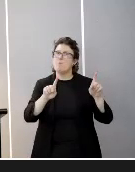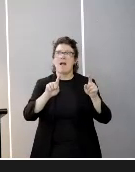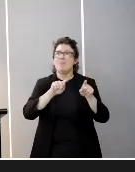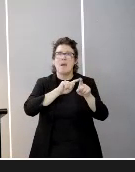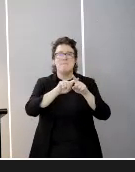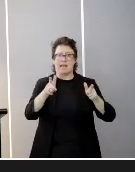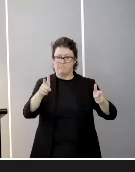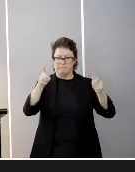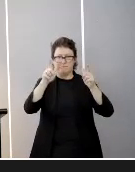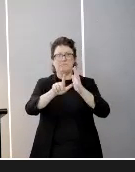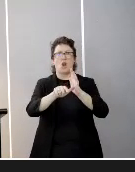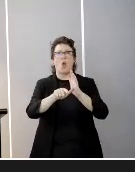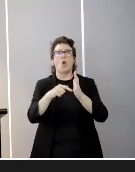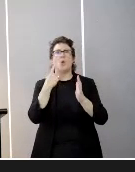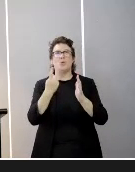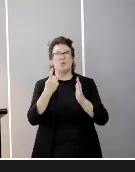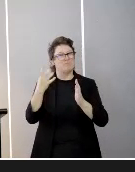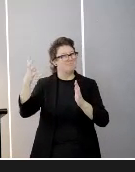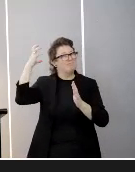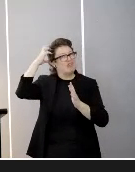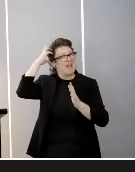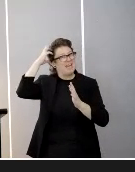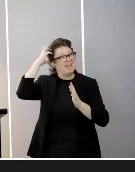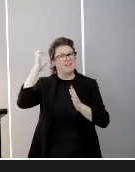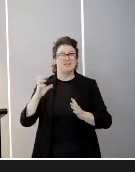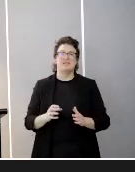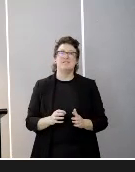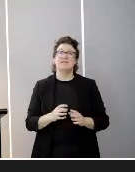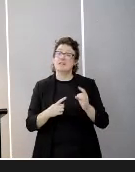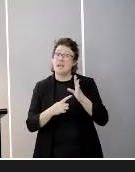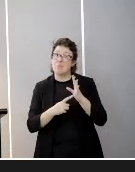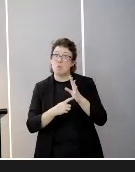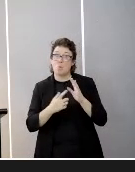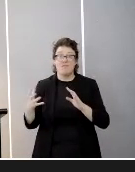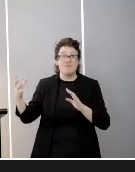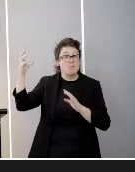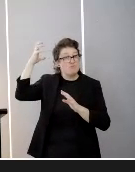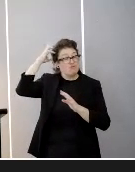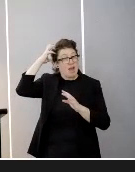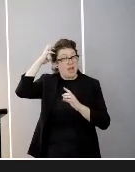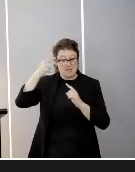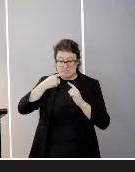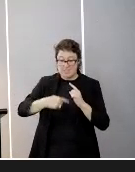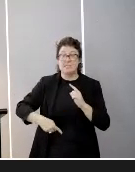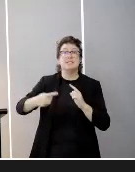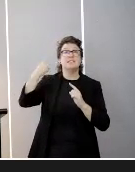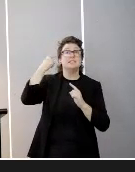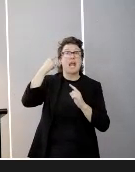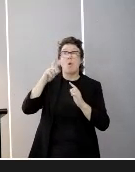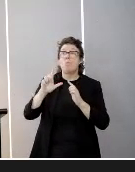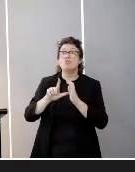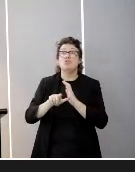kind of in charge of this. And the most important thing to set the master clock, to tell it what time it is bright light,